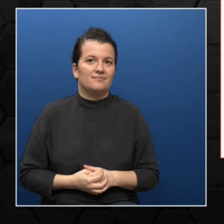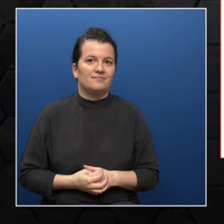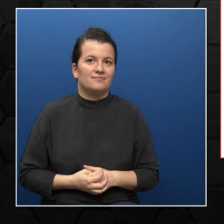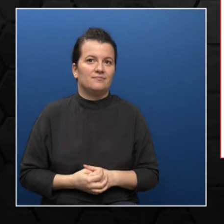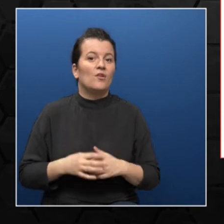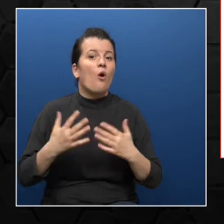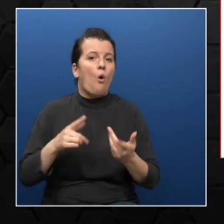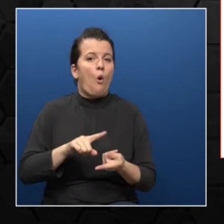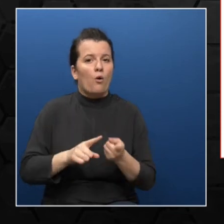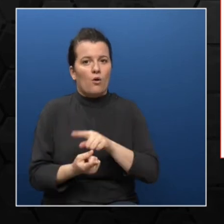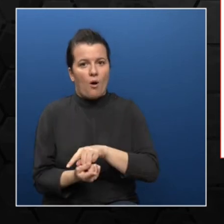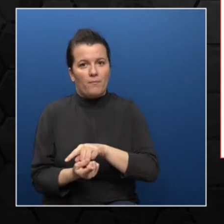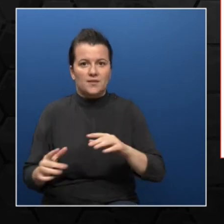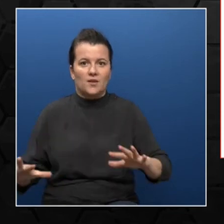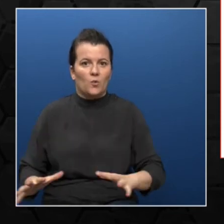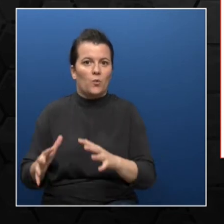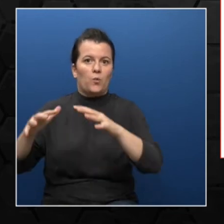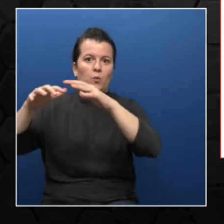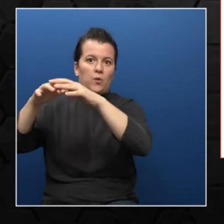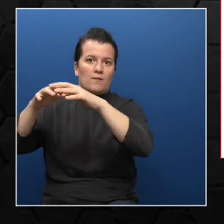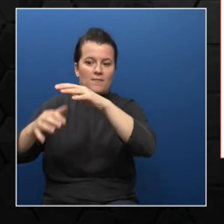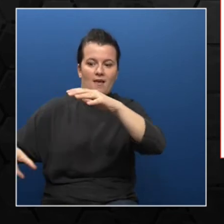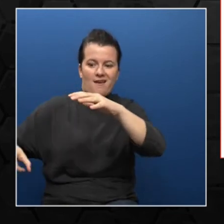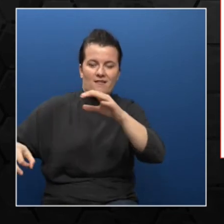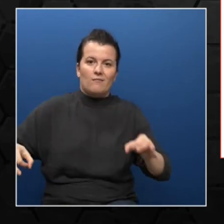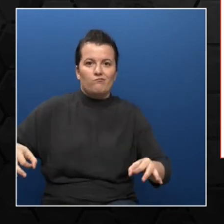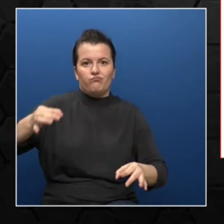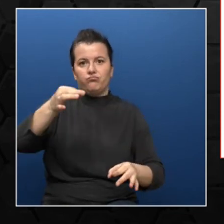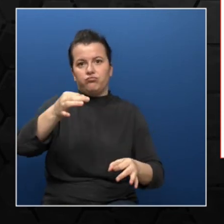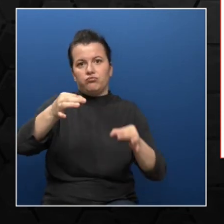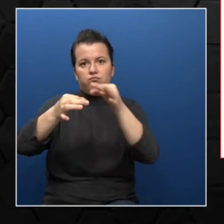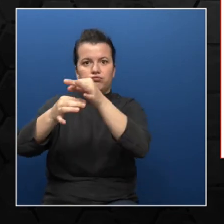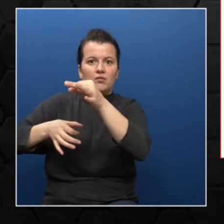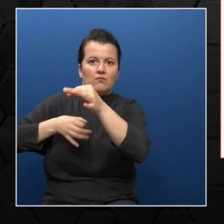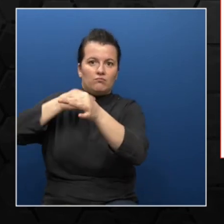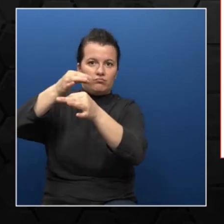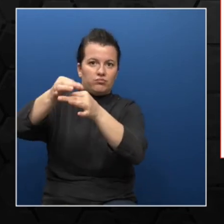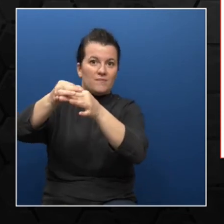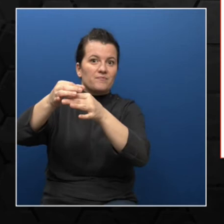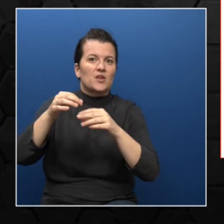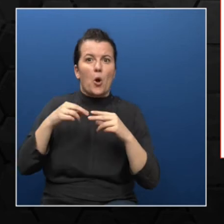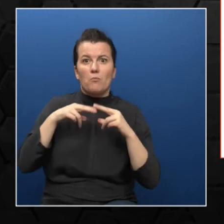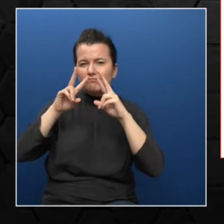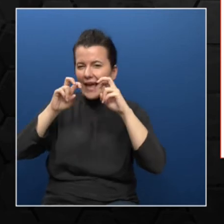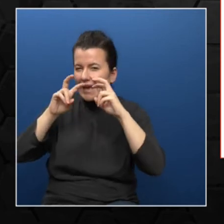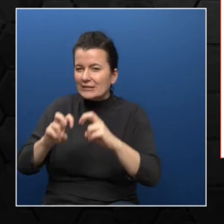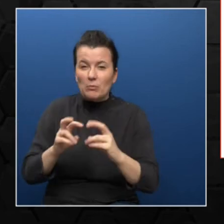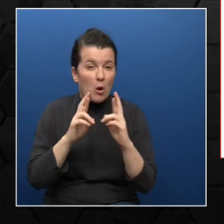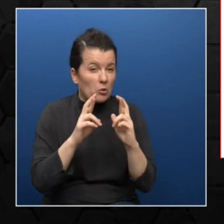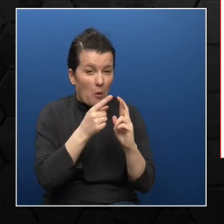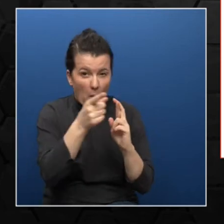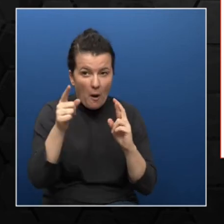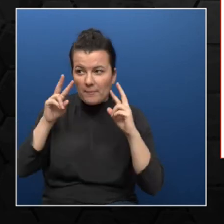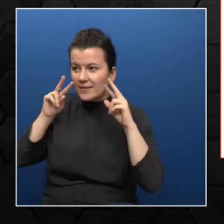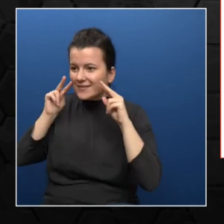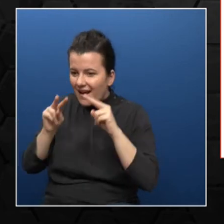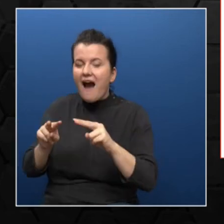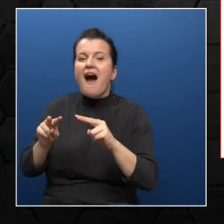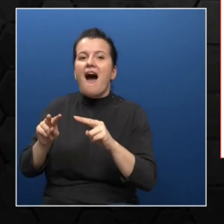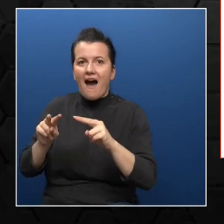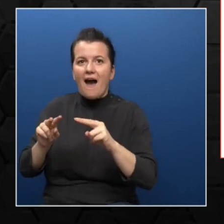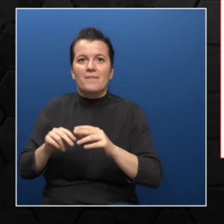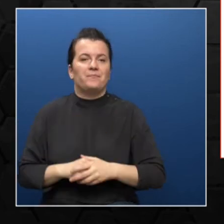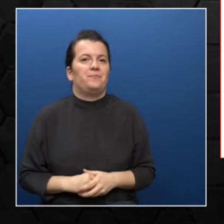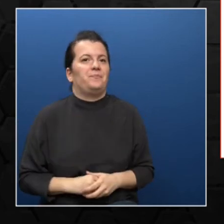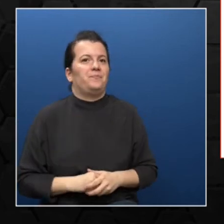implement. Hope you guys can take it further and explore about it. So the last algorithm I